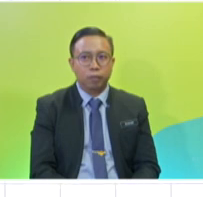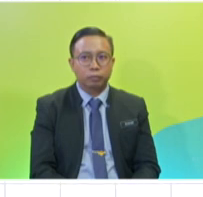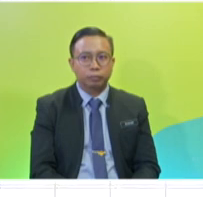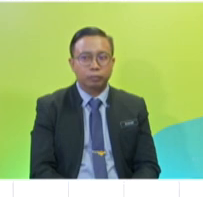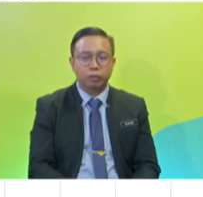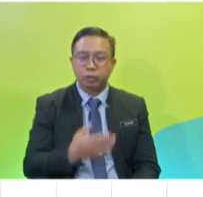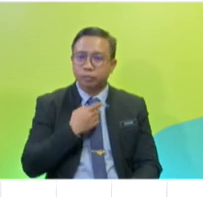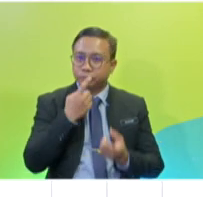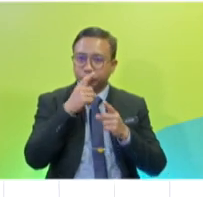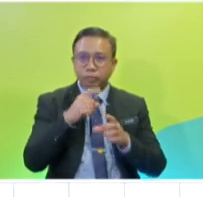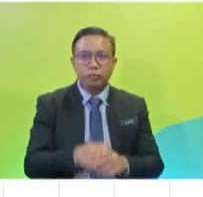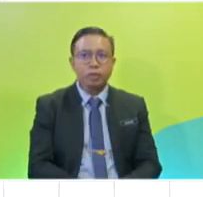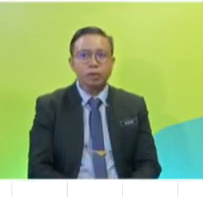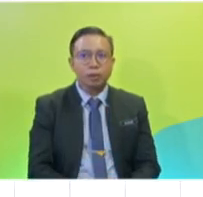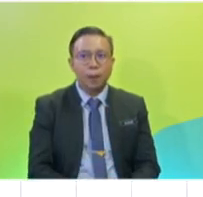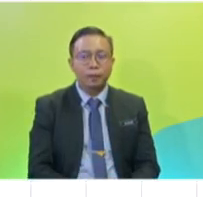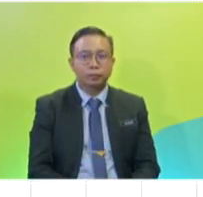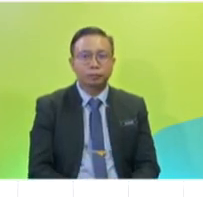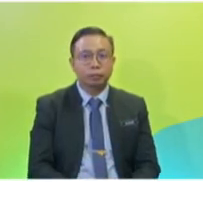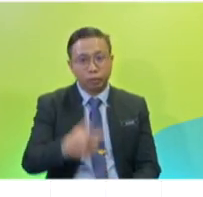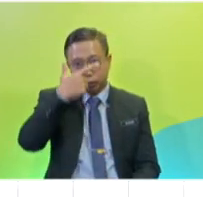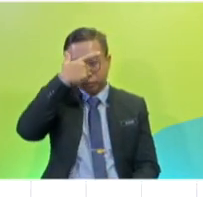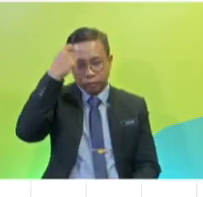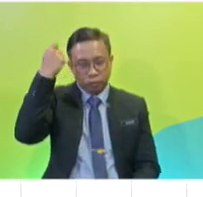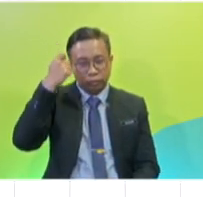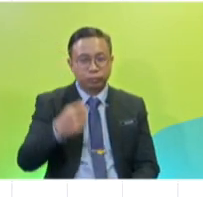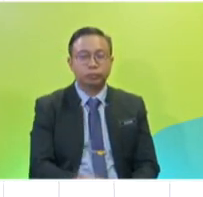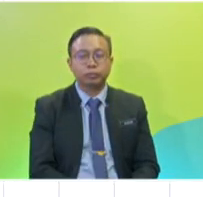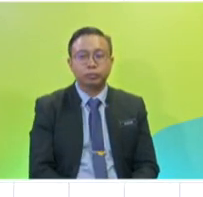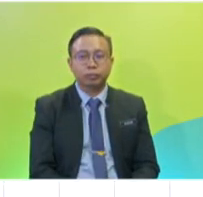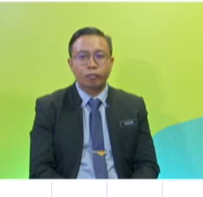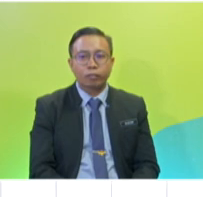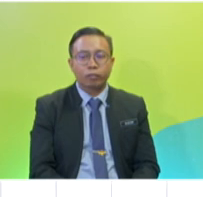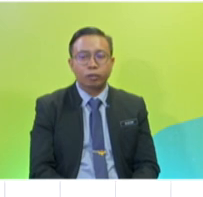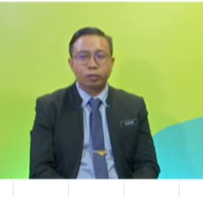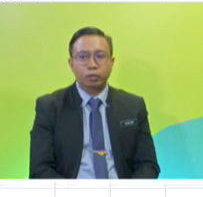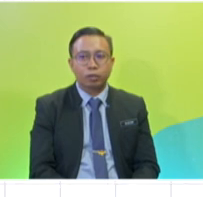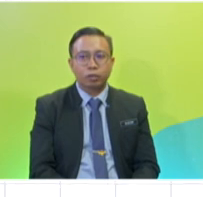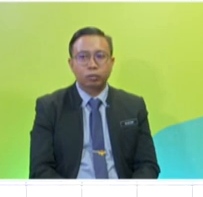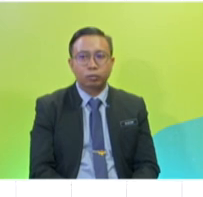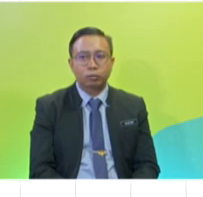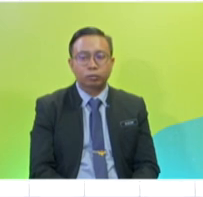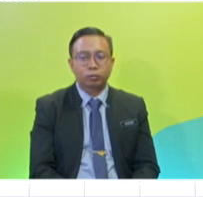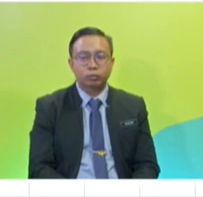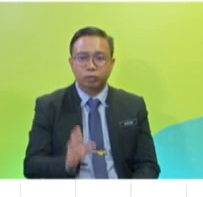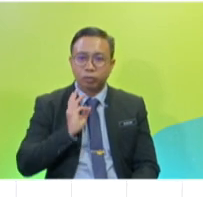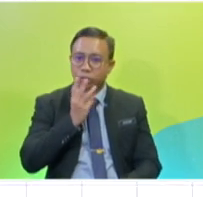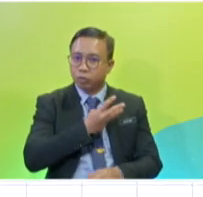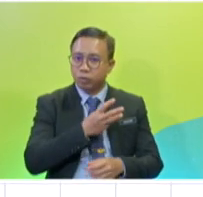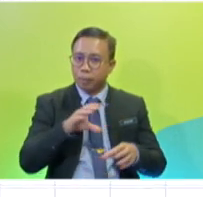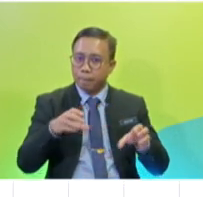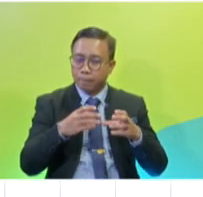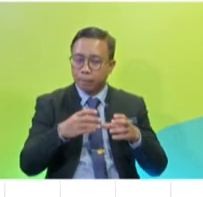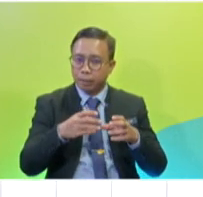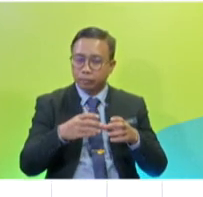My answer is because. Because. Okay, read it out, Shu. We are making a cake